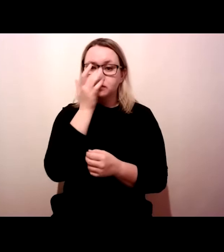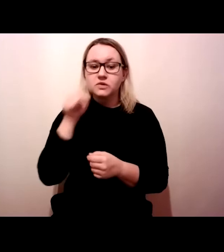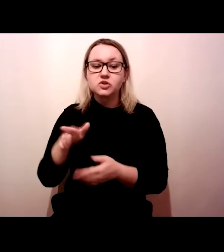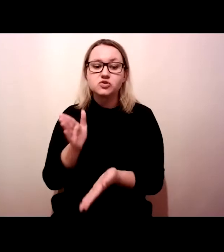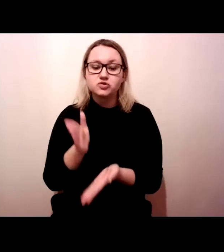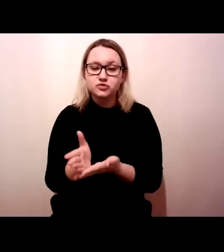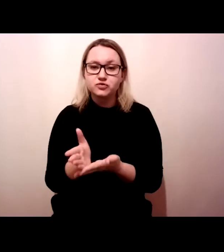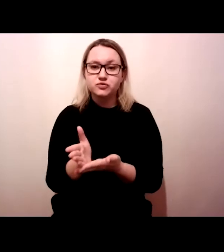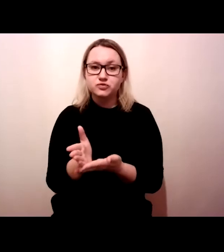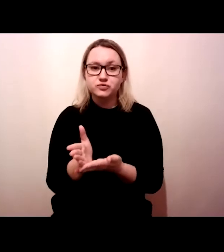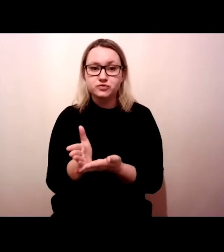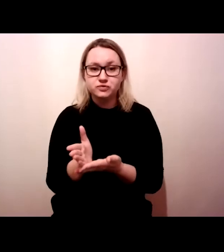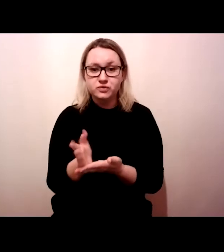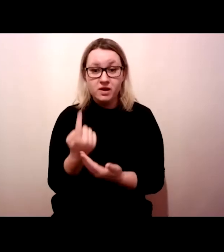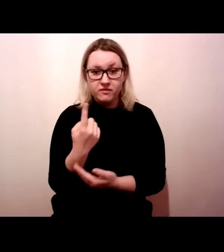messages,